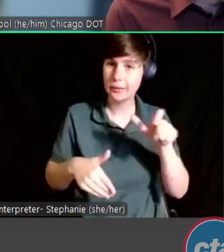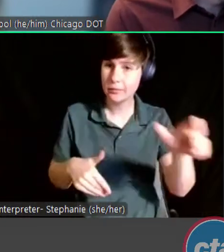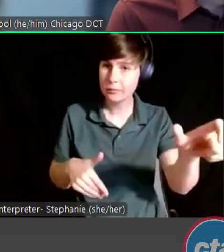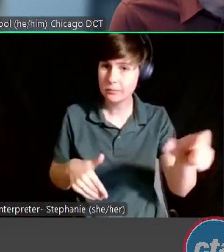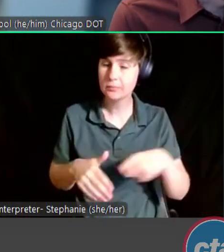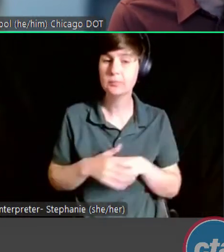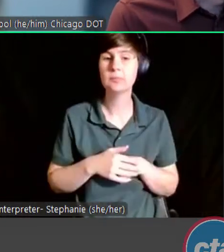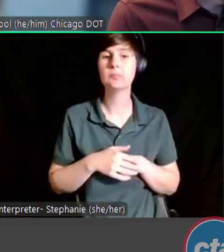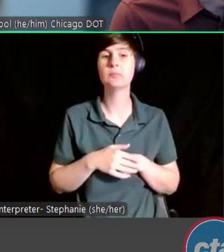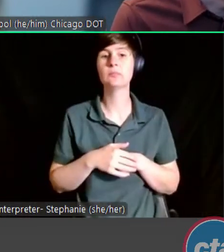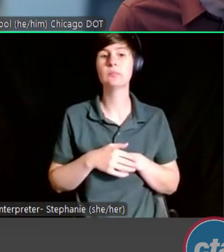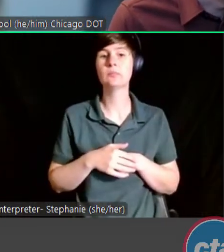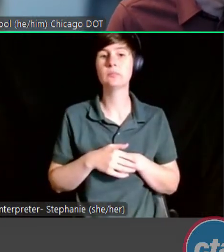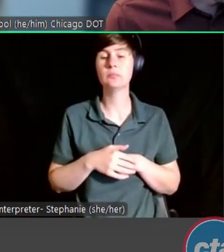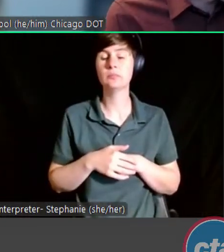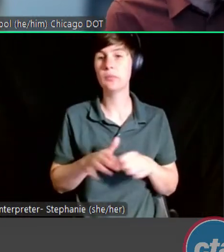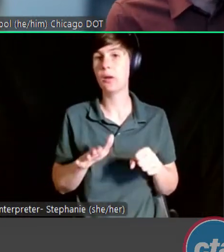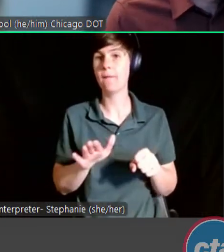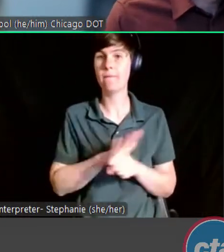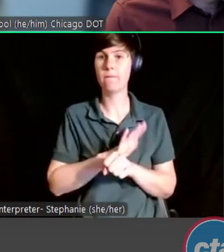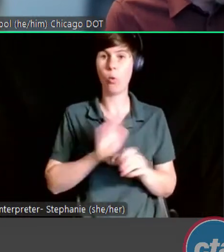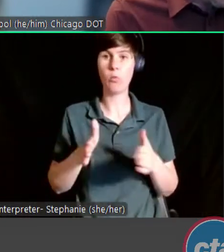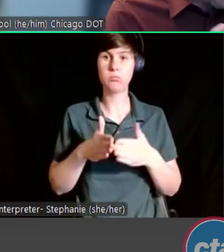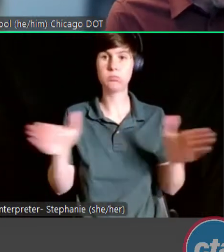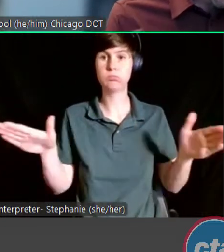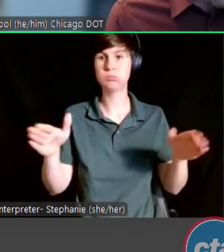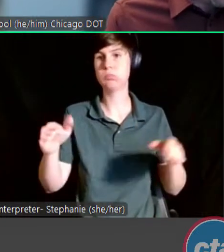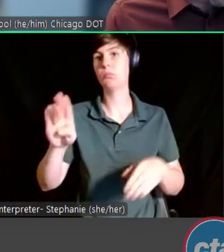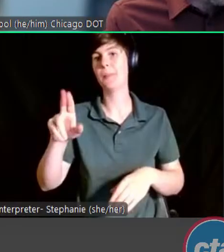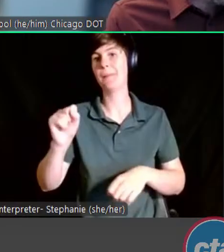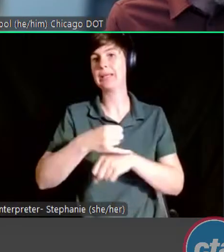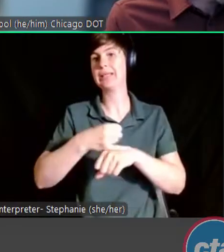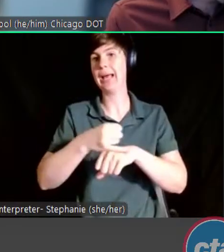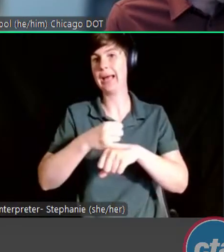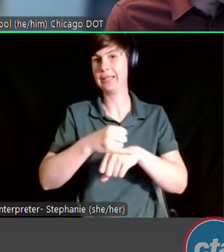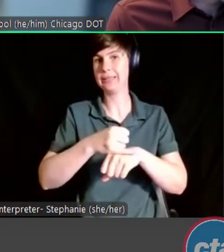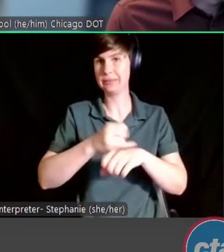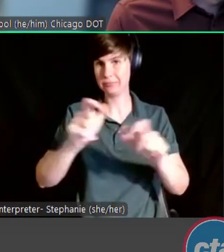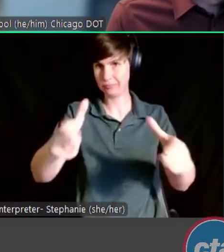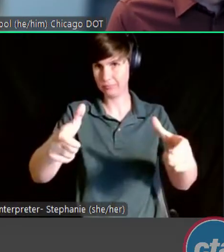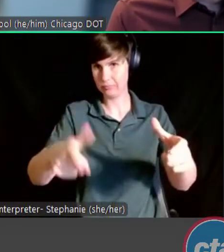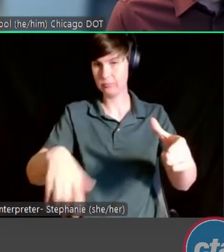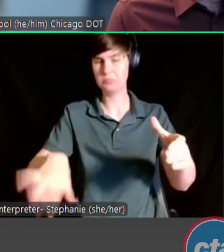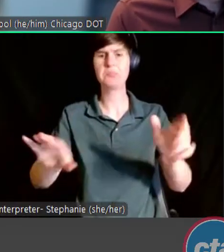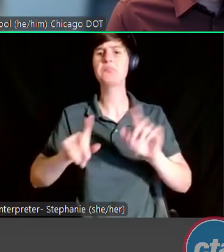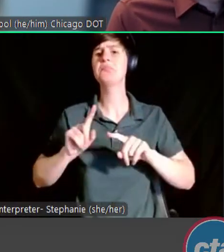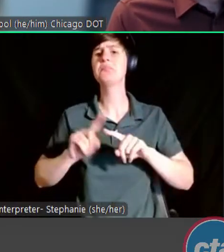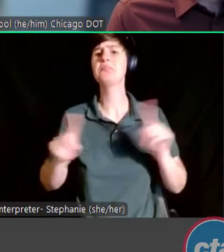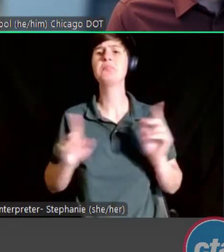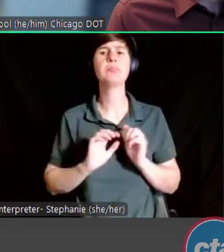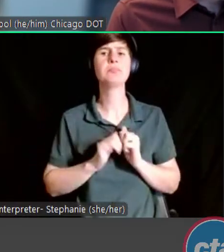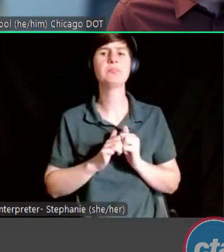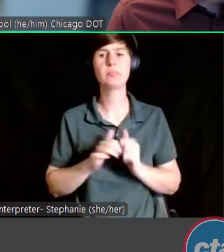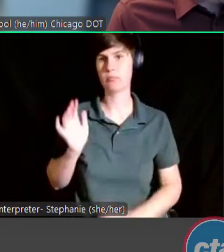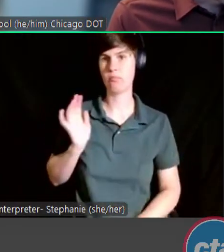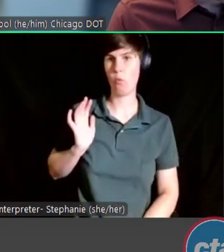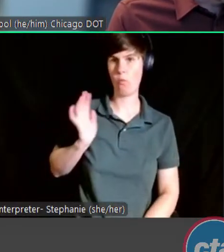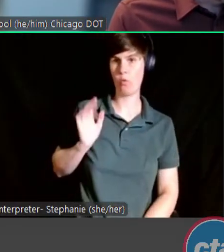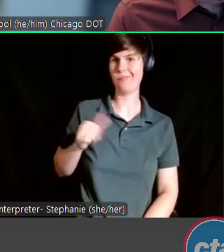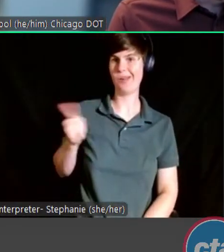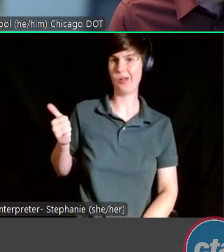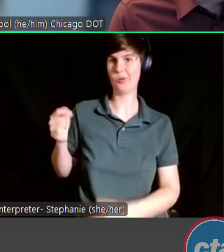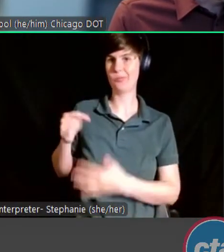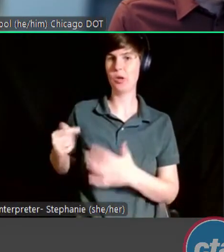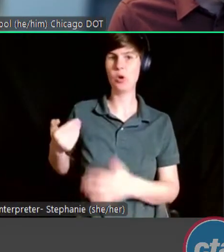pedestrian bus median or bus island, where this example differs from the other one I was showing, where previously maybe we had like